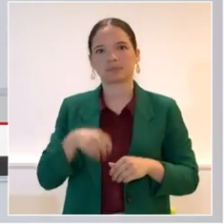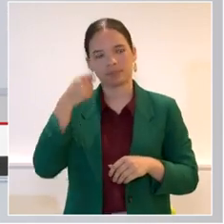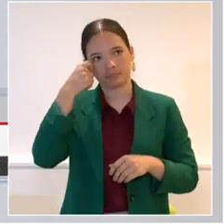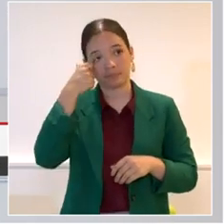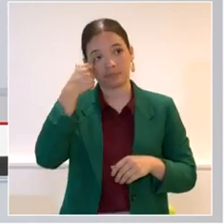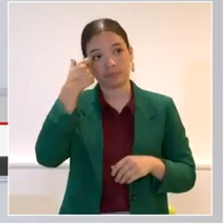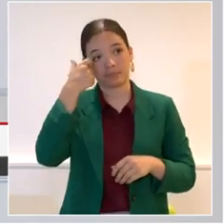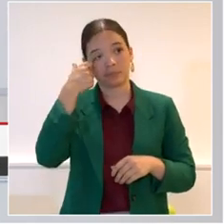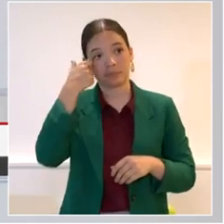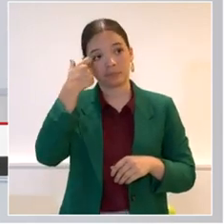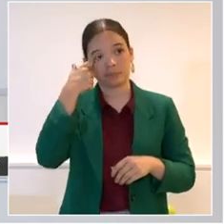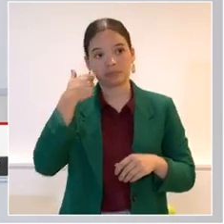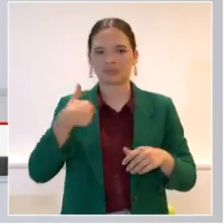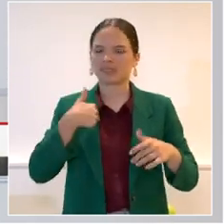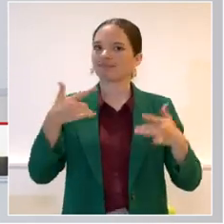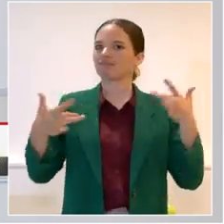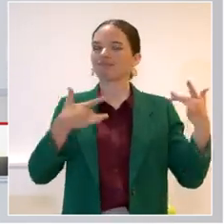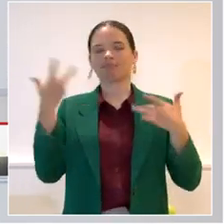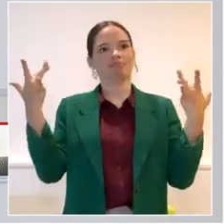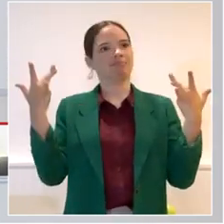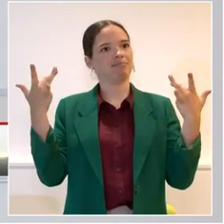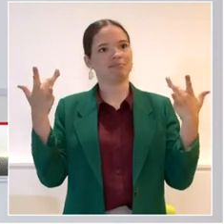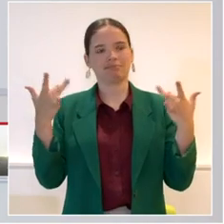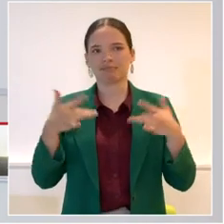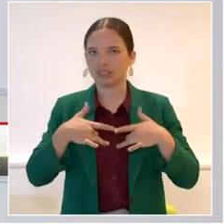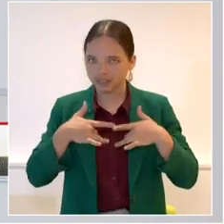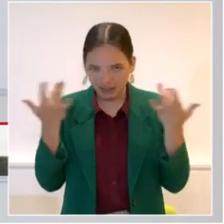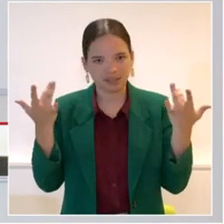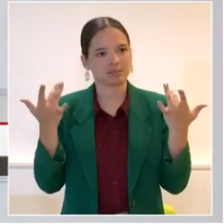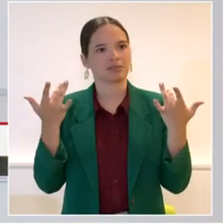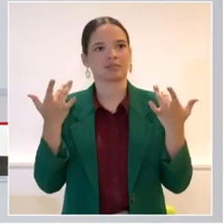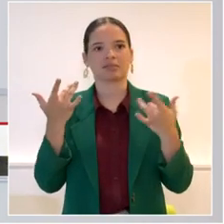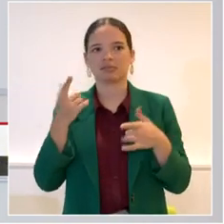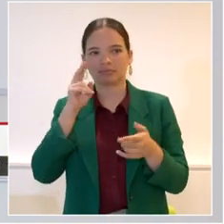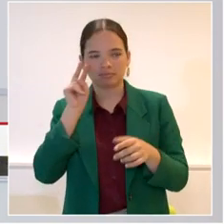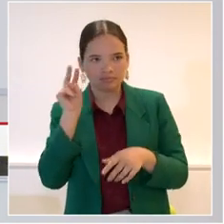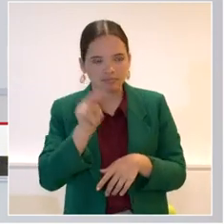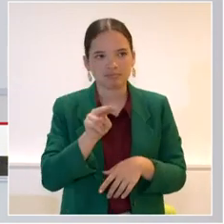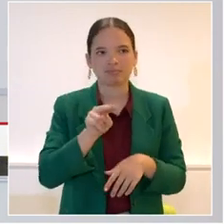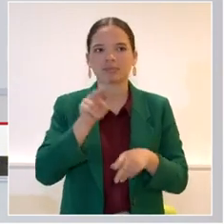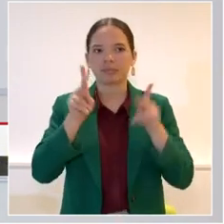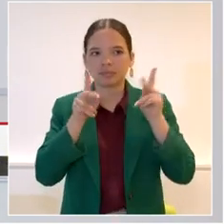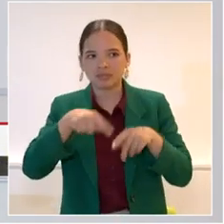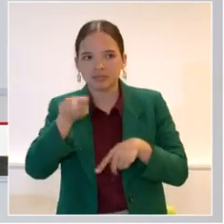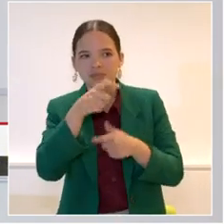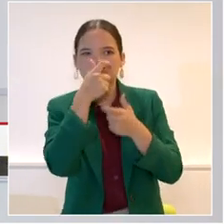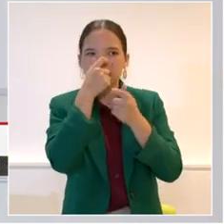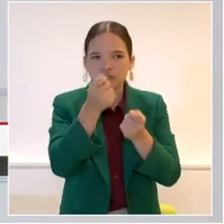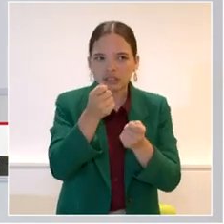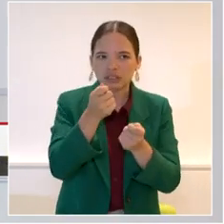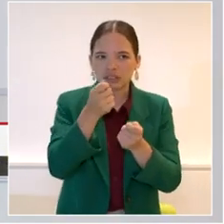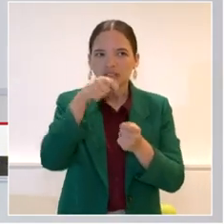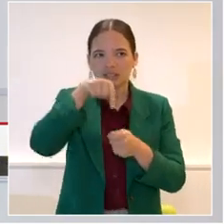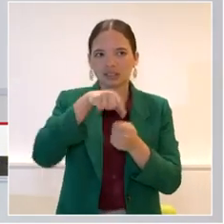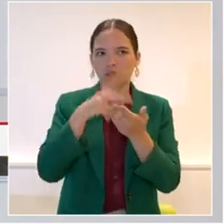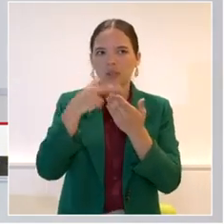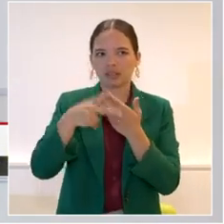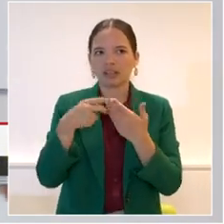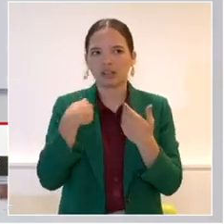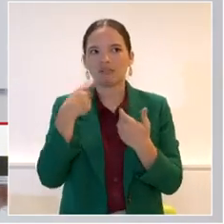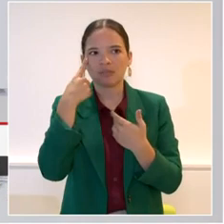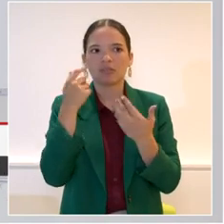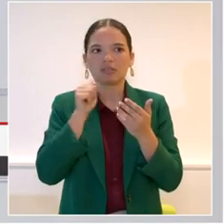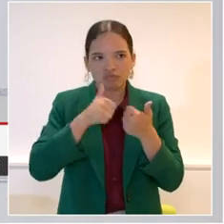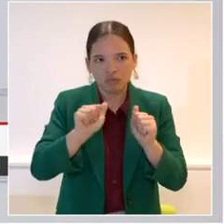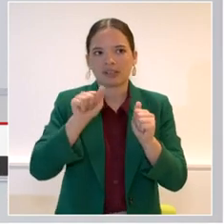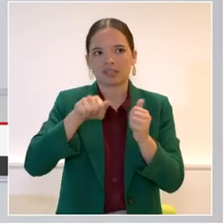ecstatic that when we looked at the interest, that people said, okay, this is what I've been waiting for, this is what I've